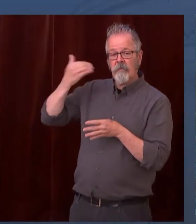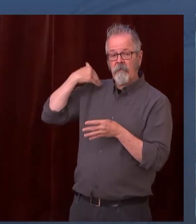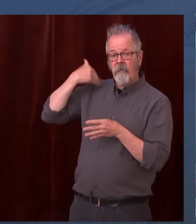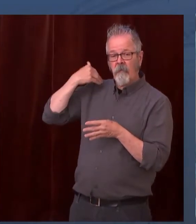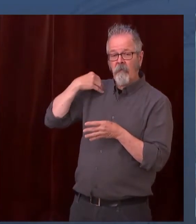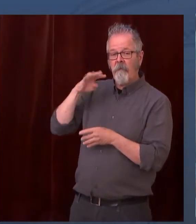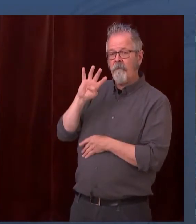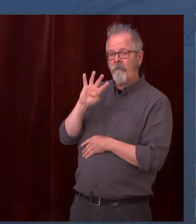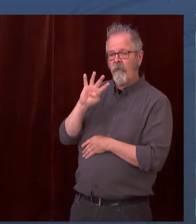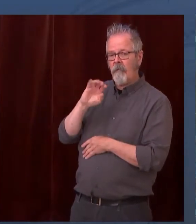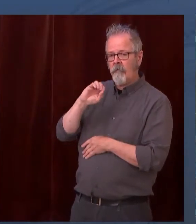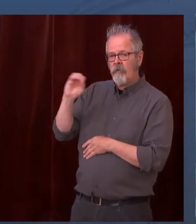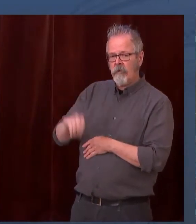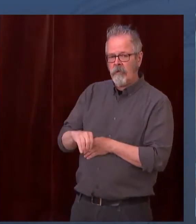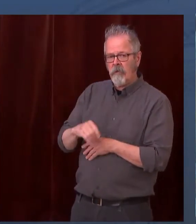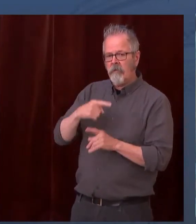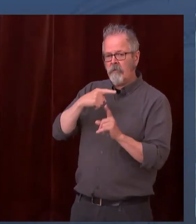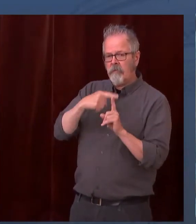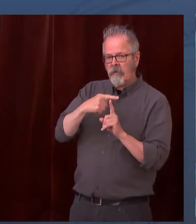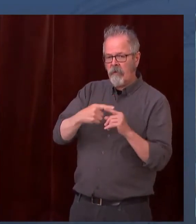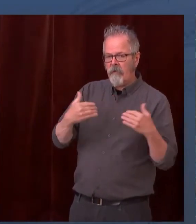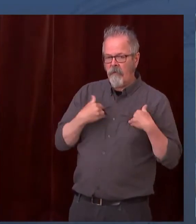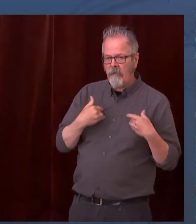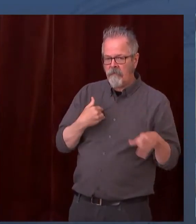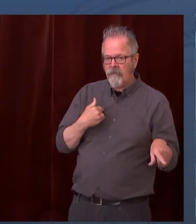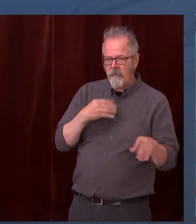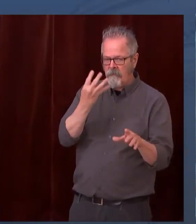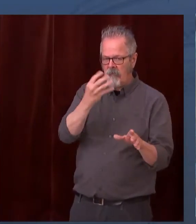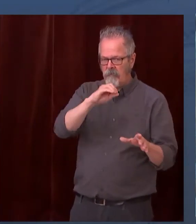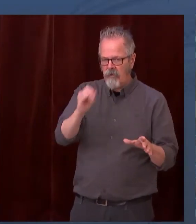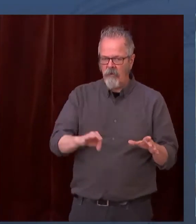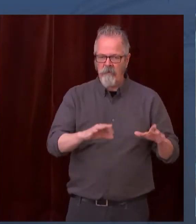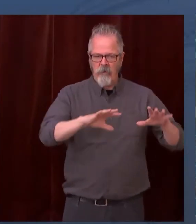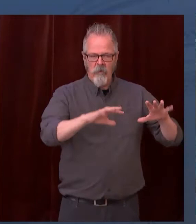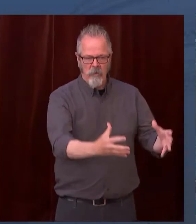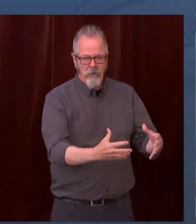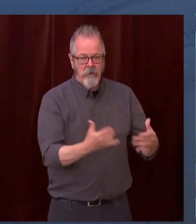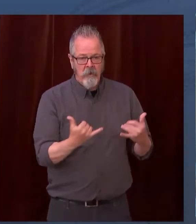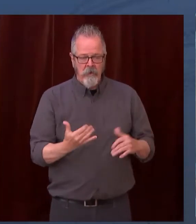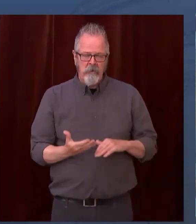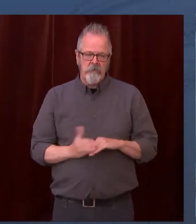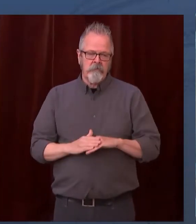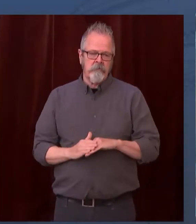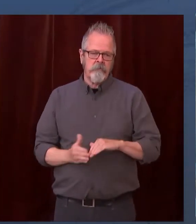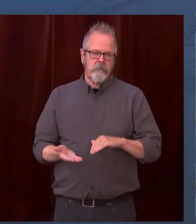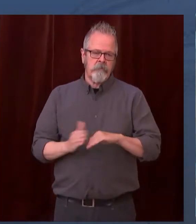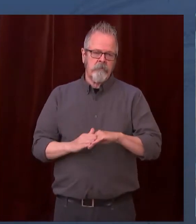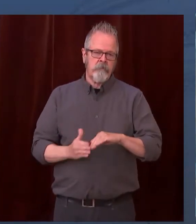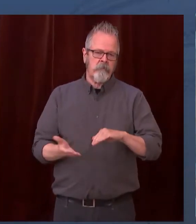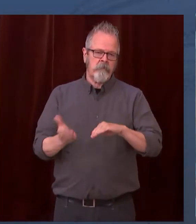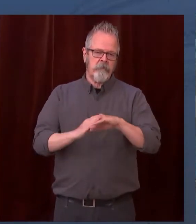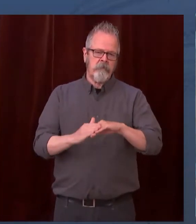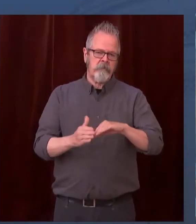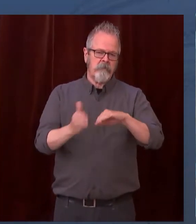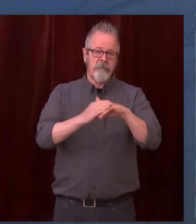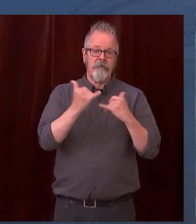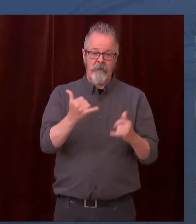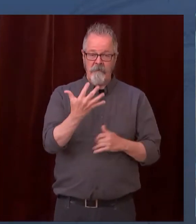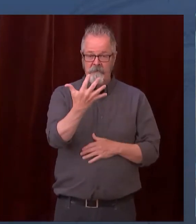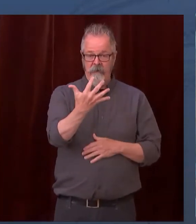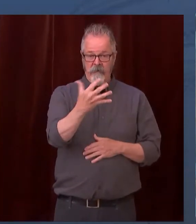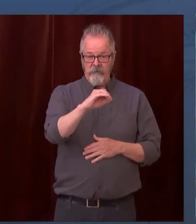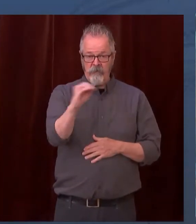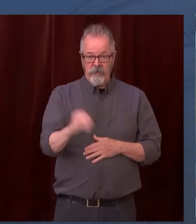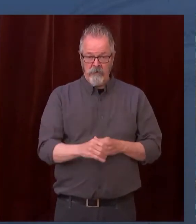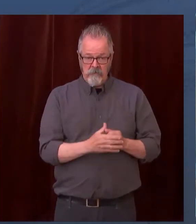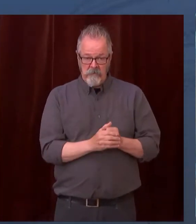5%, telling us that we are going in the wrong direction. Second, after analyzing the total tests performed, the total cases